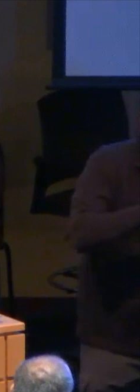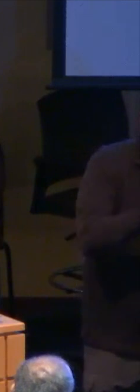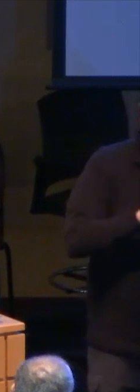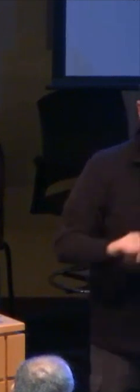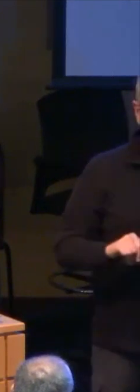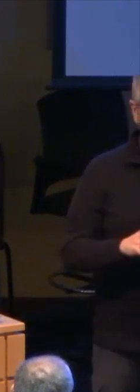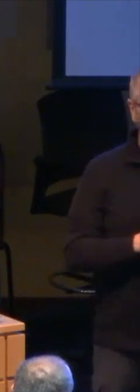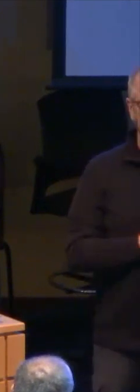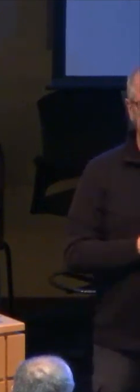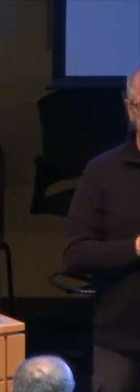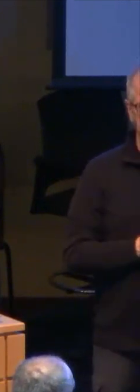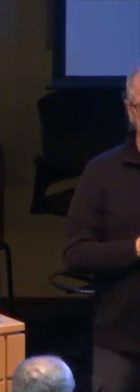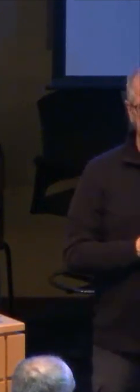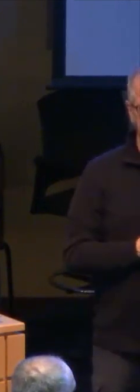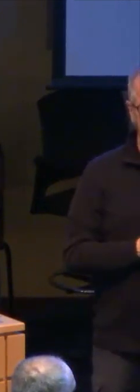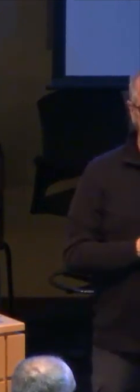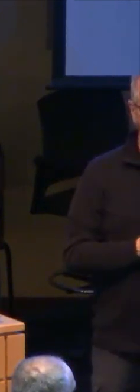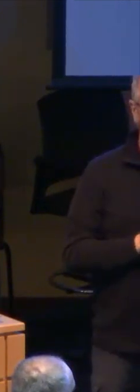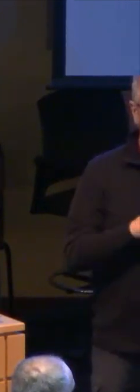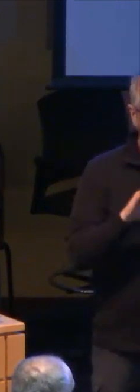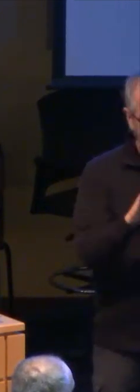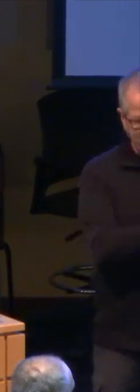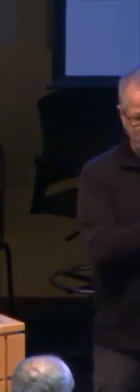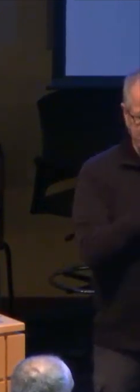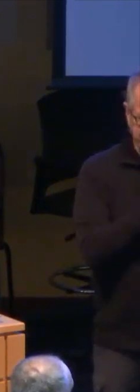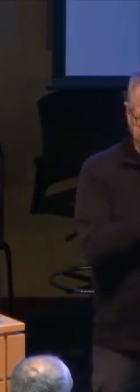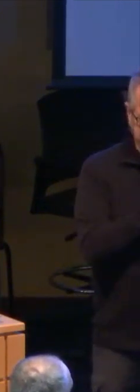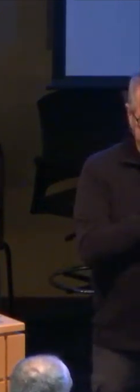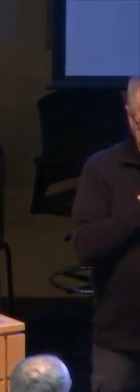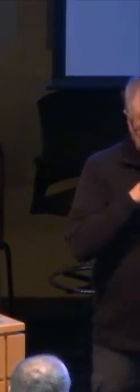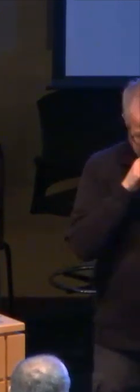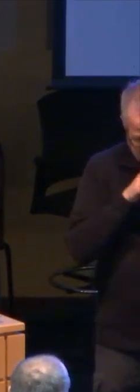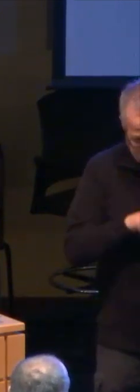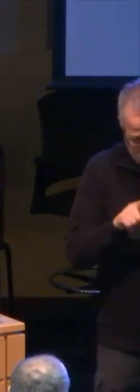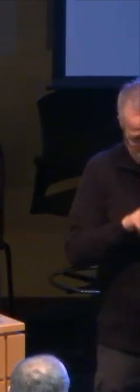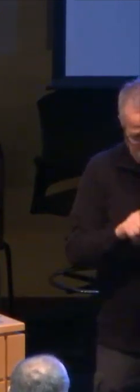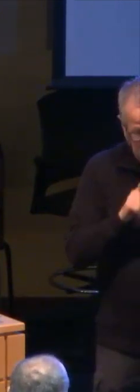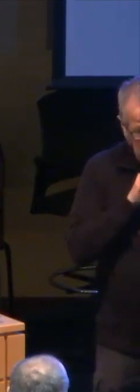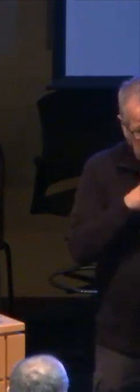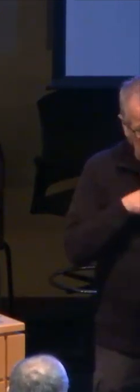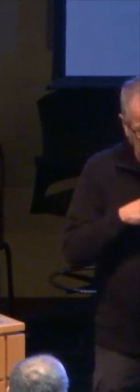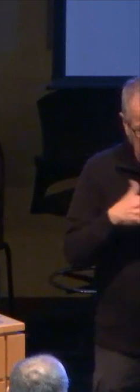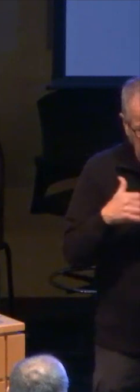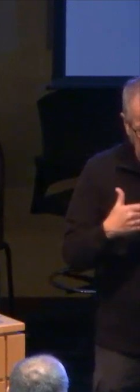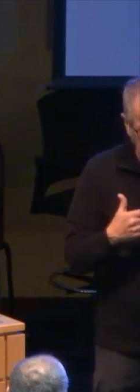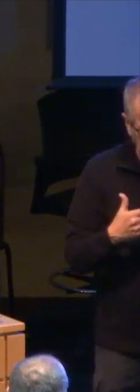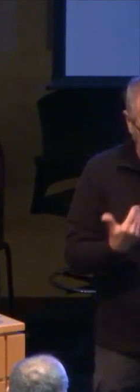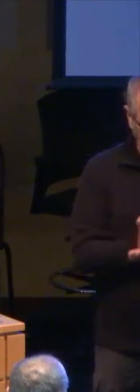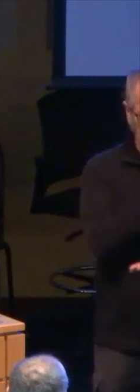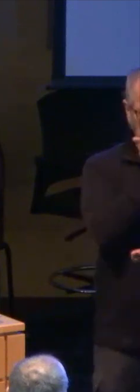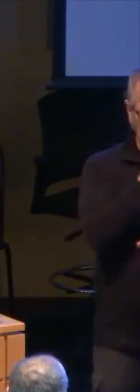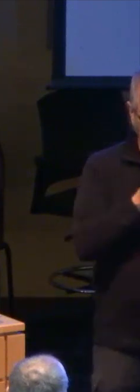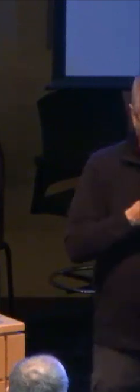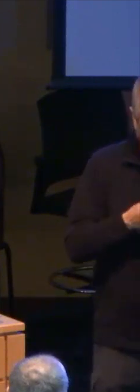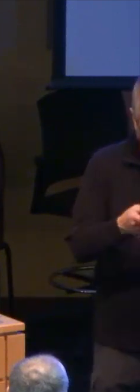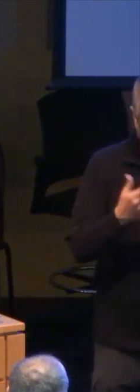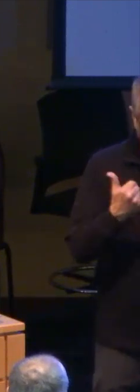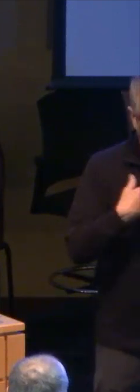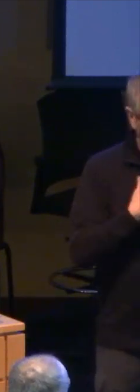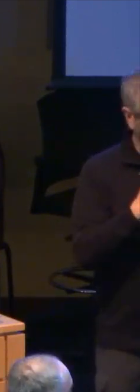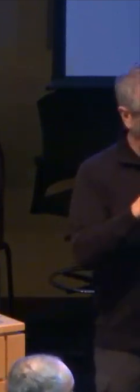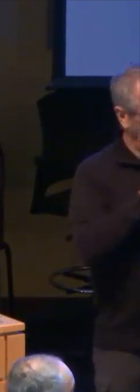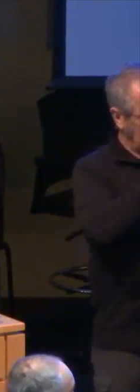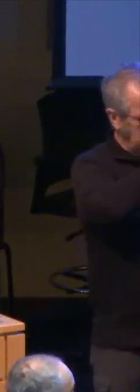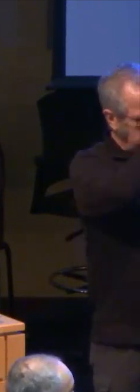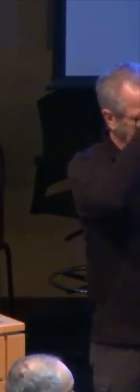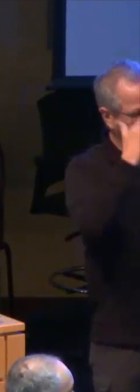in defining a new area of research that has led to a better understanding of Greenland ice sheet's contribution